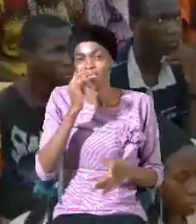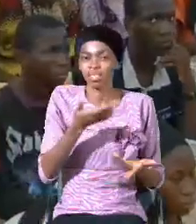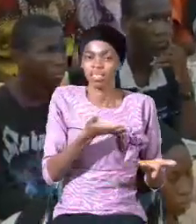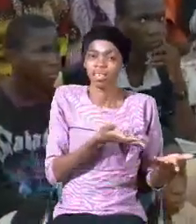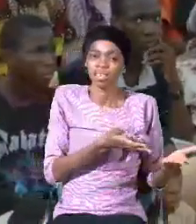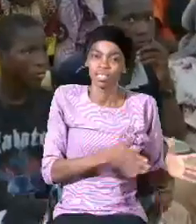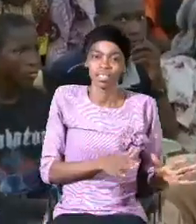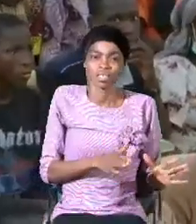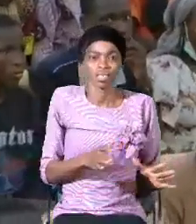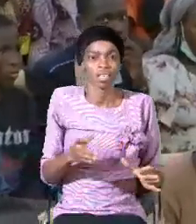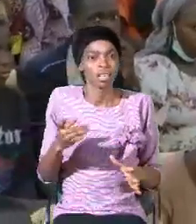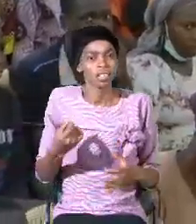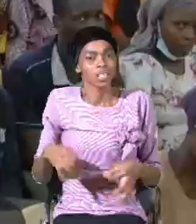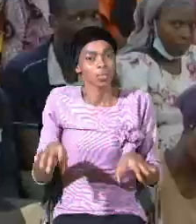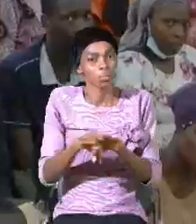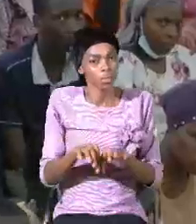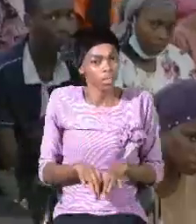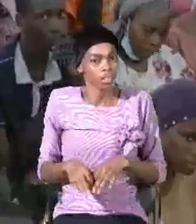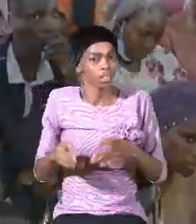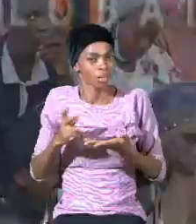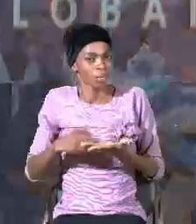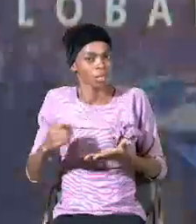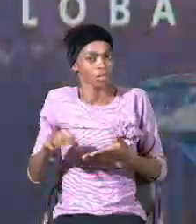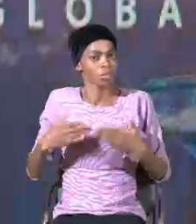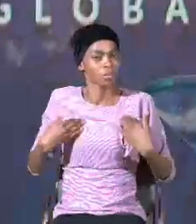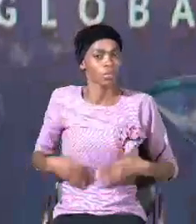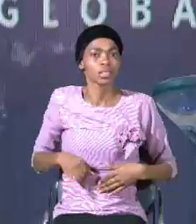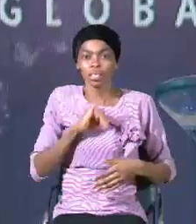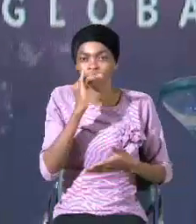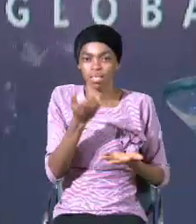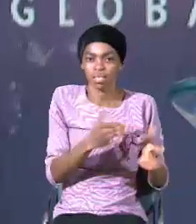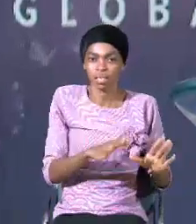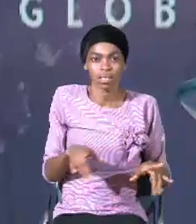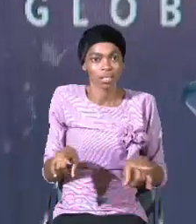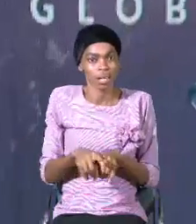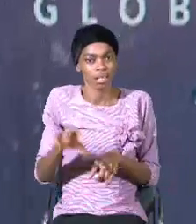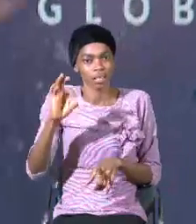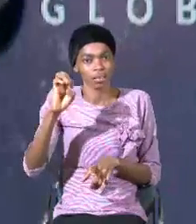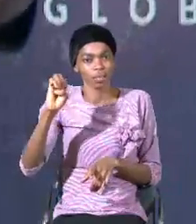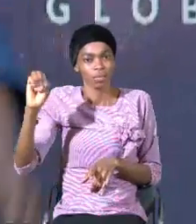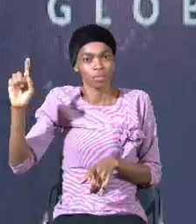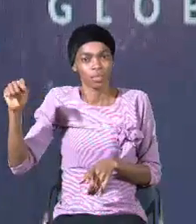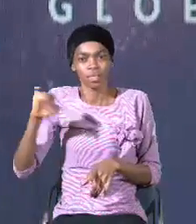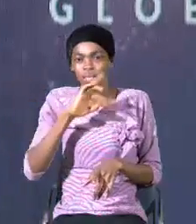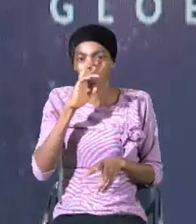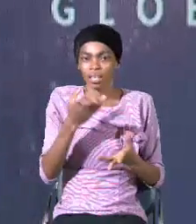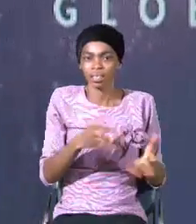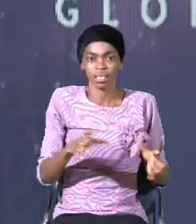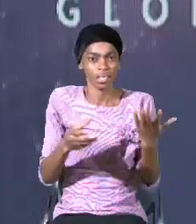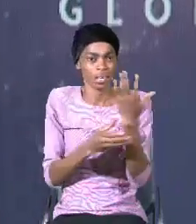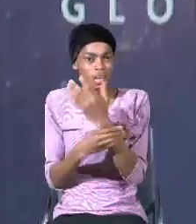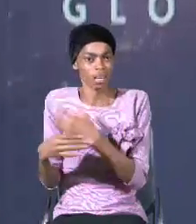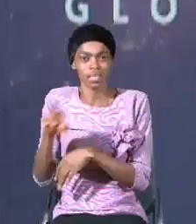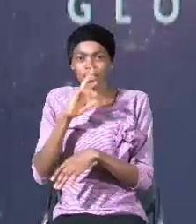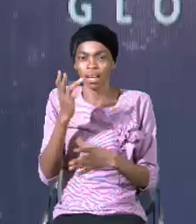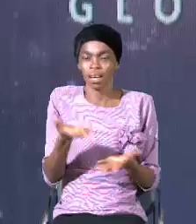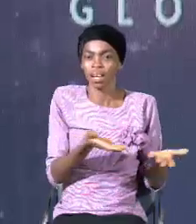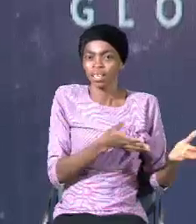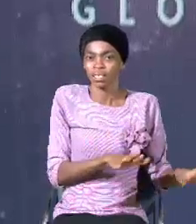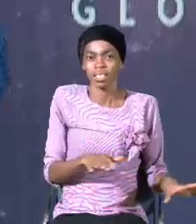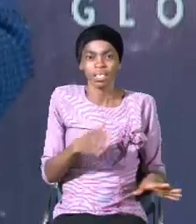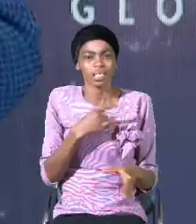The vital parts of the body, they are dead. It's like the feet are dead, the hands are dead, and they are just